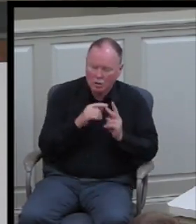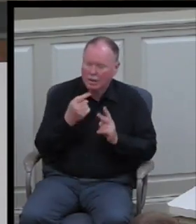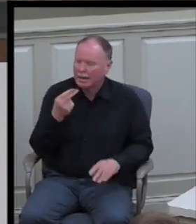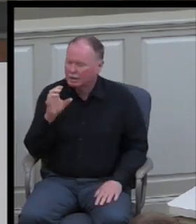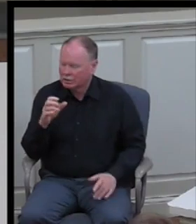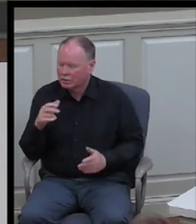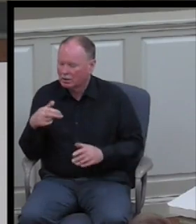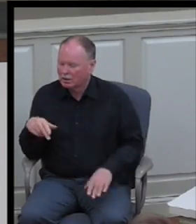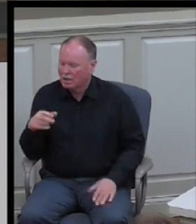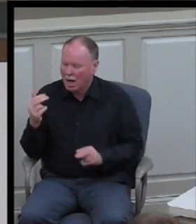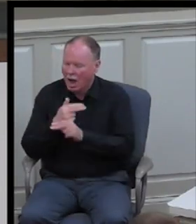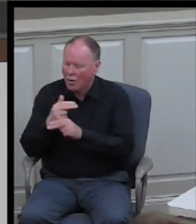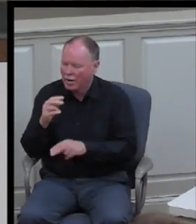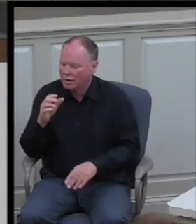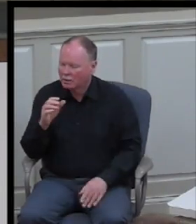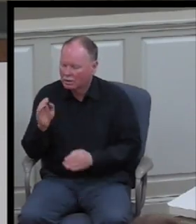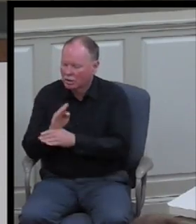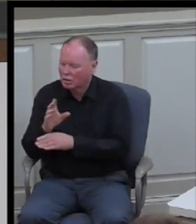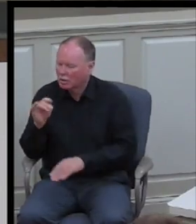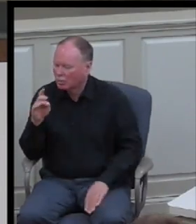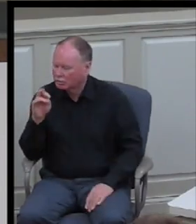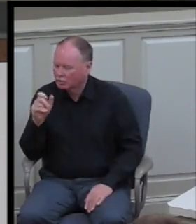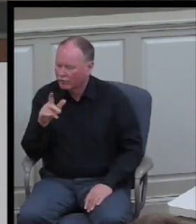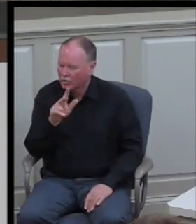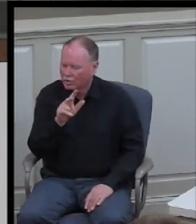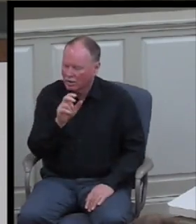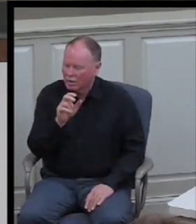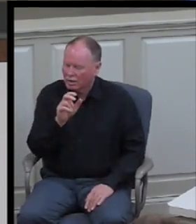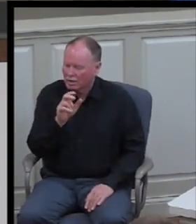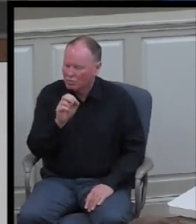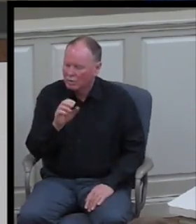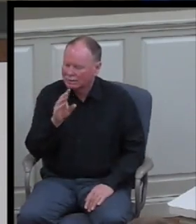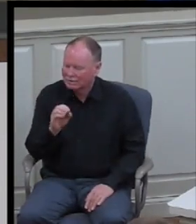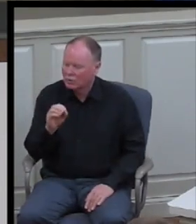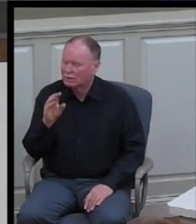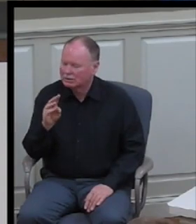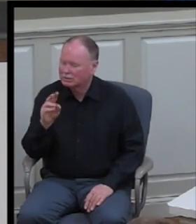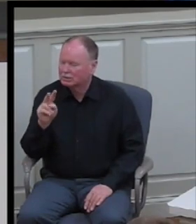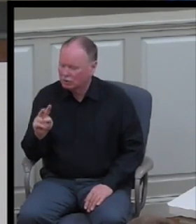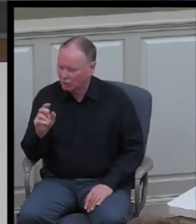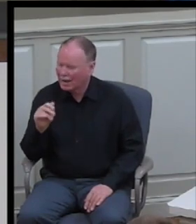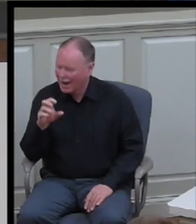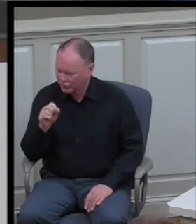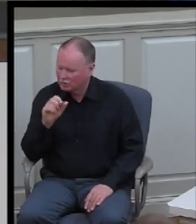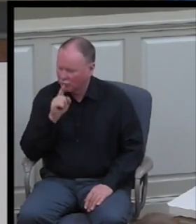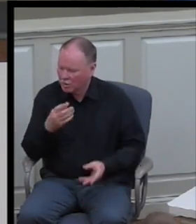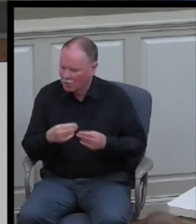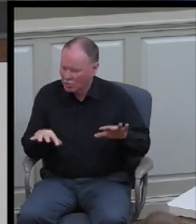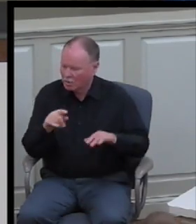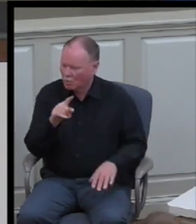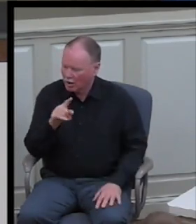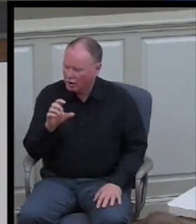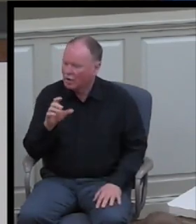Highway Commercial, for approximately 0.362 acres, more or less, of real property located at